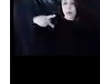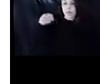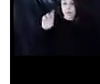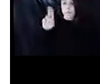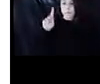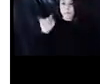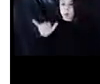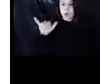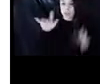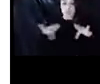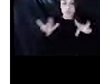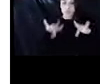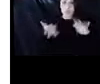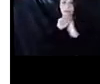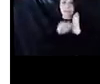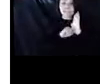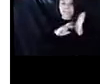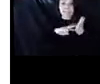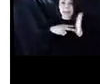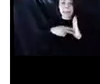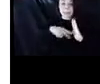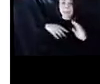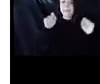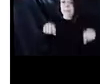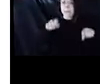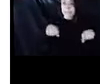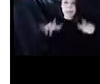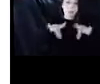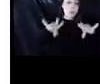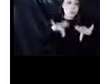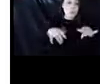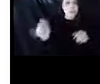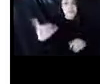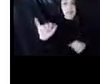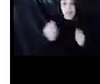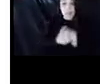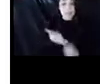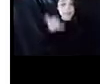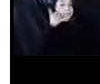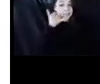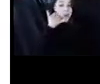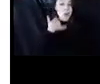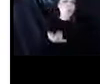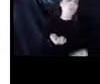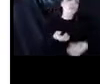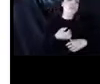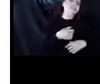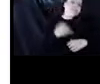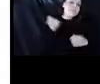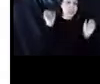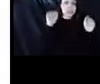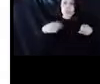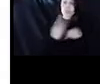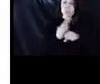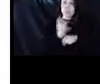that means that it is possible to record such as with your cell phone. If you have the, if you have a cell phone that you can use to record things,